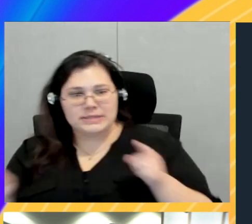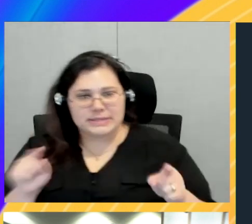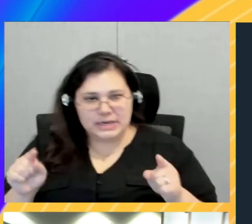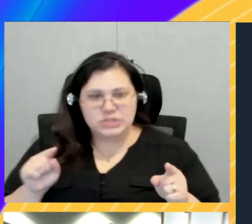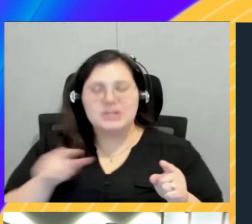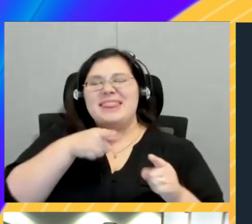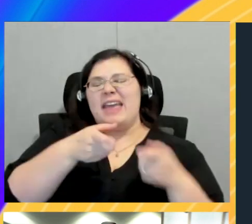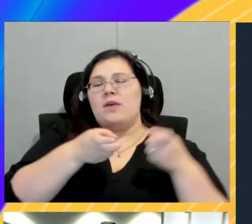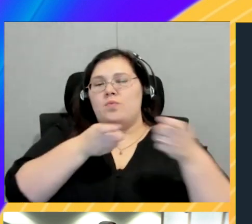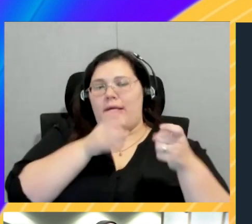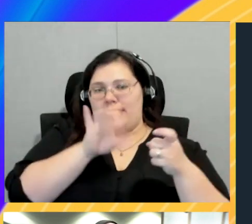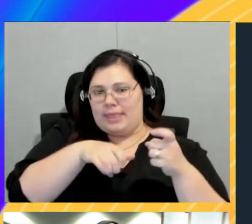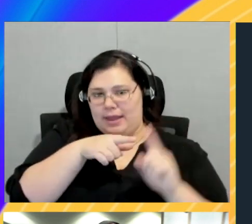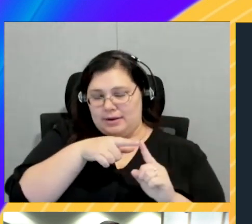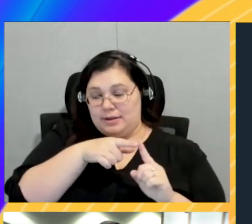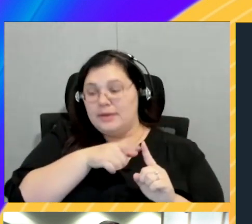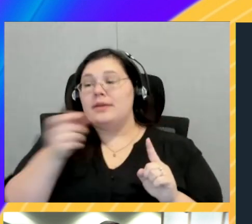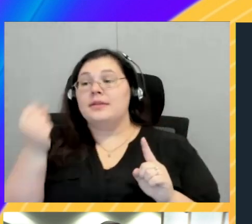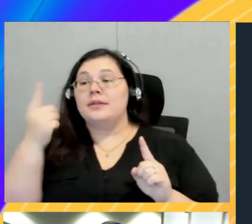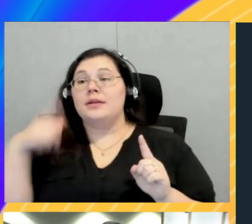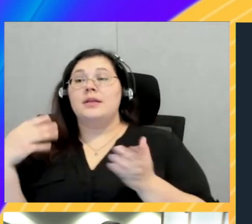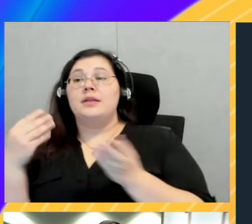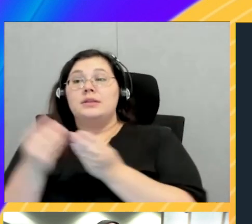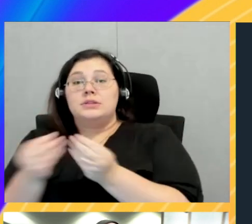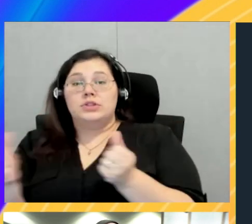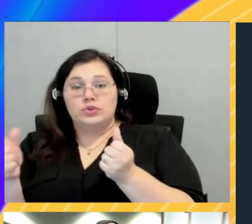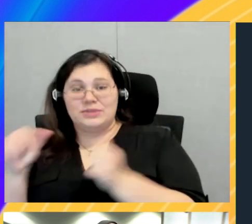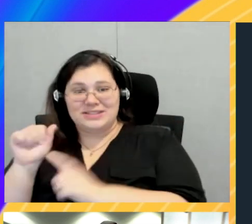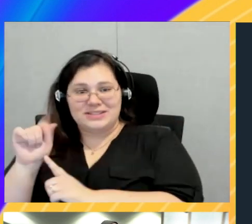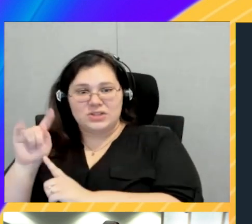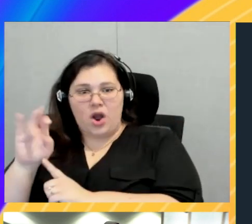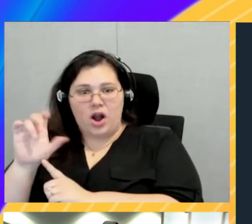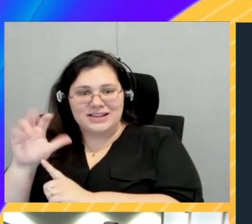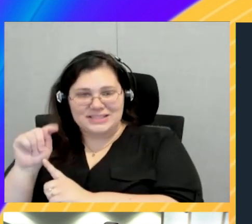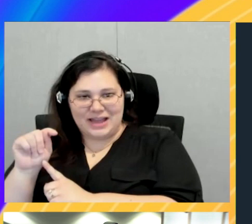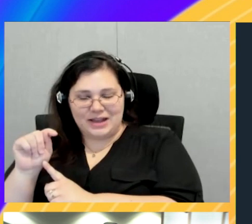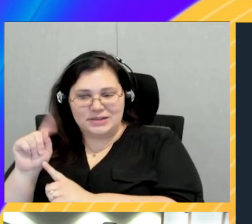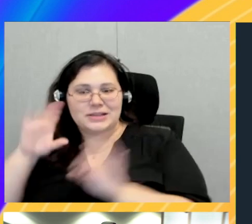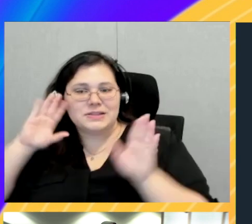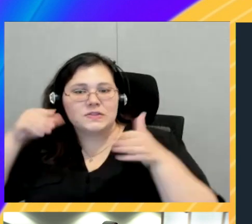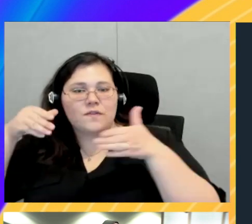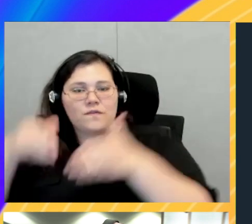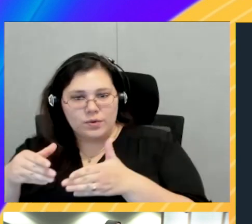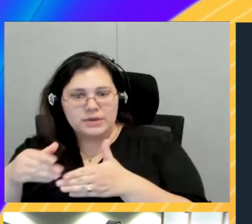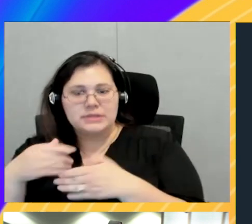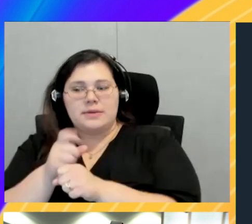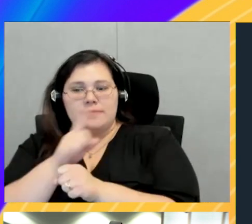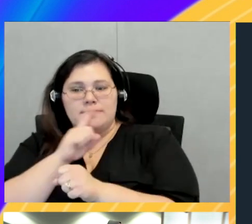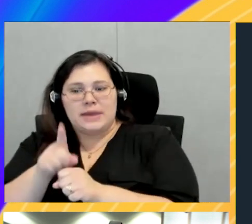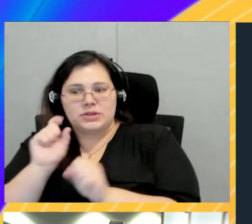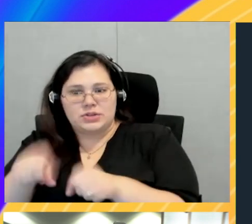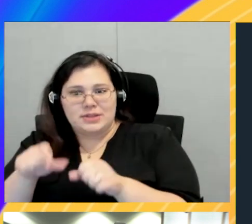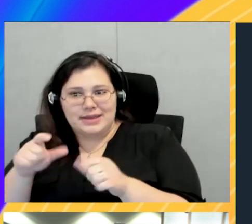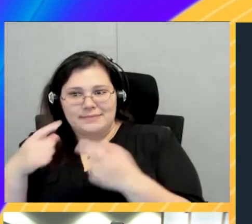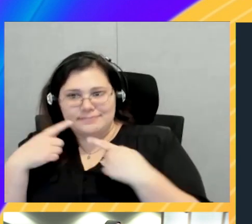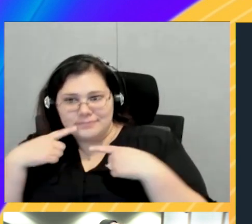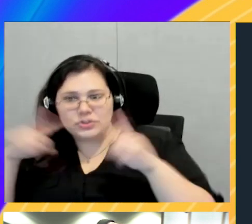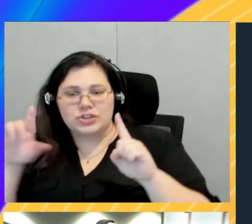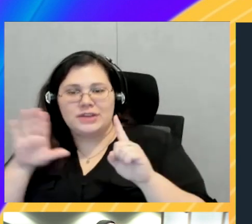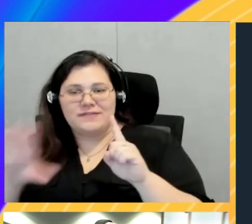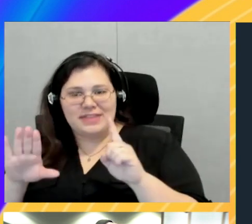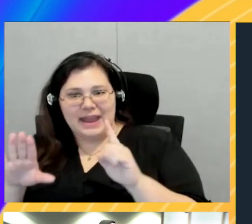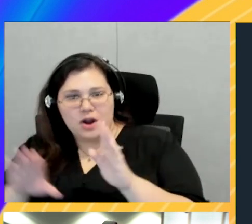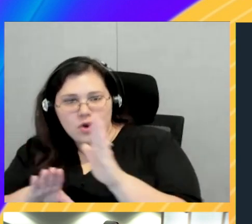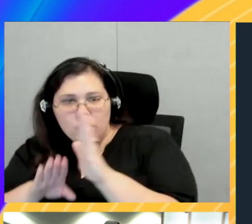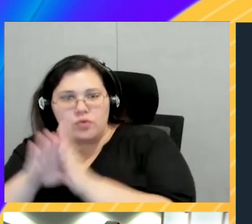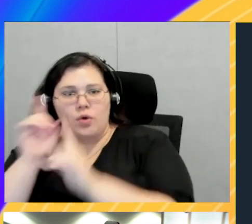solutions architect is focused on ensuring the customer can achieve their growth goals and objectives